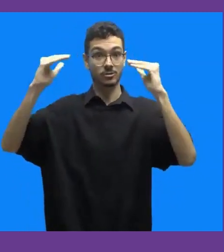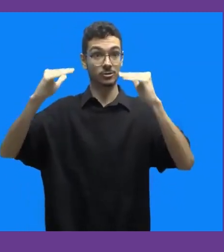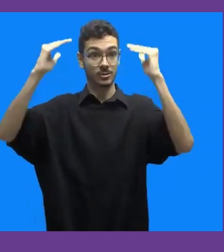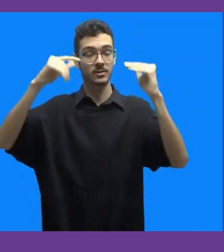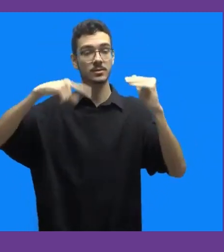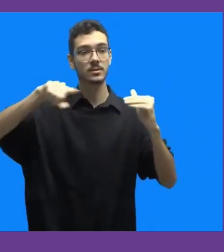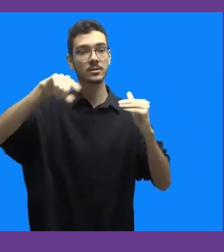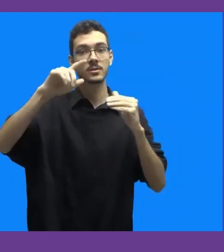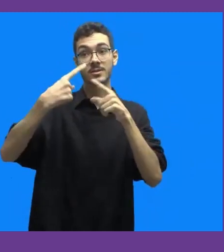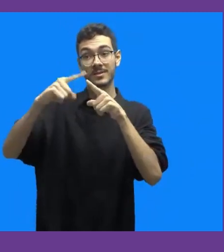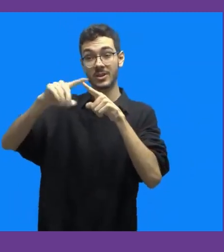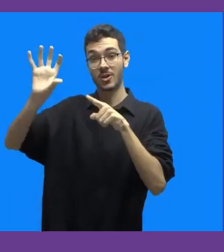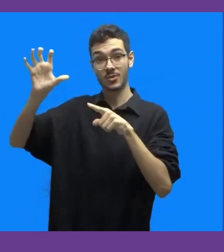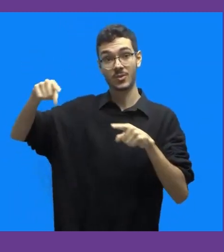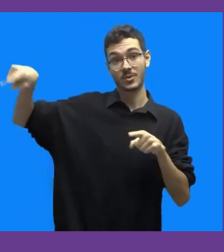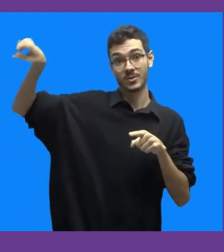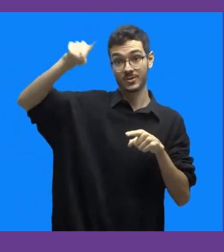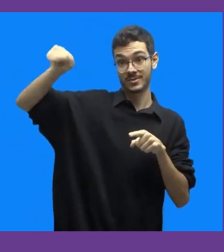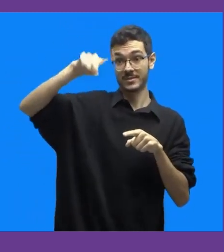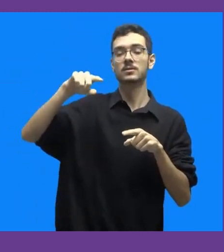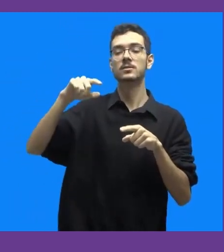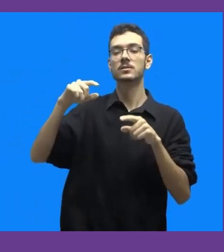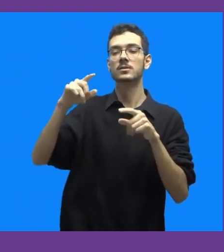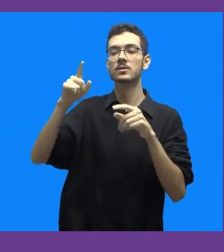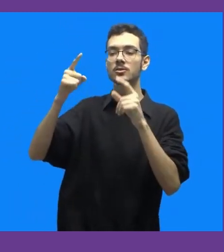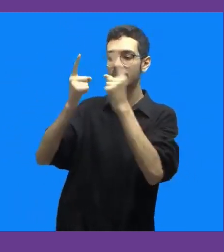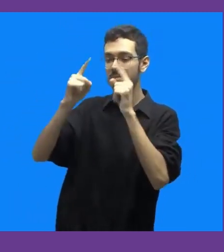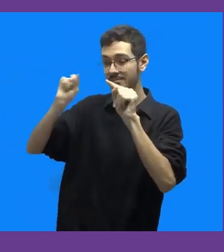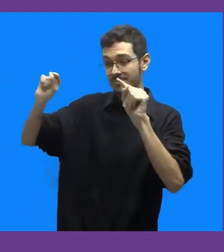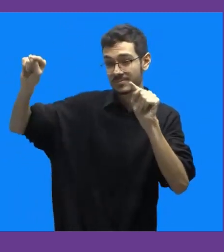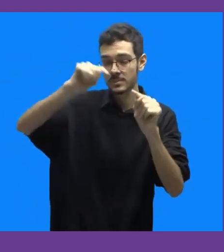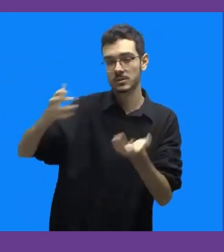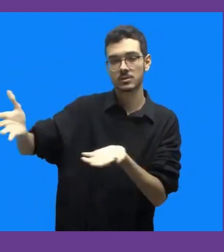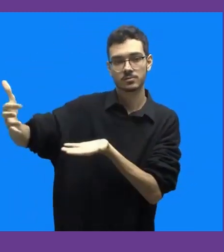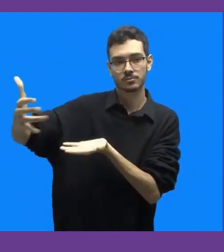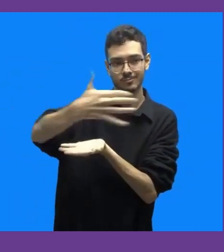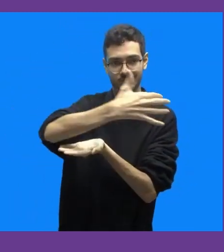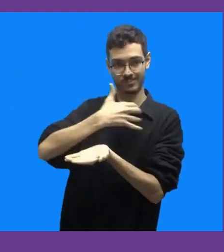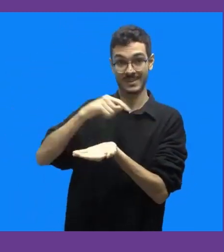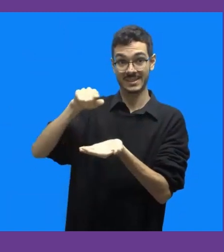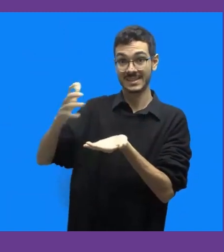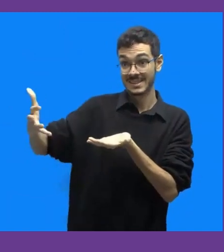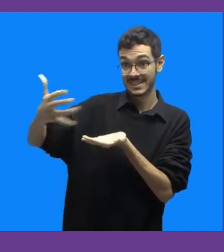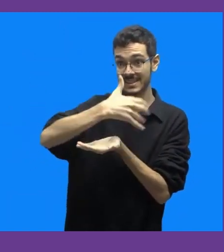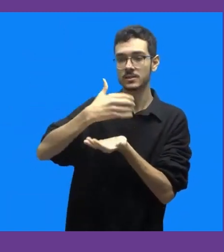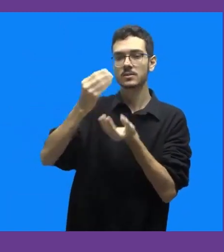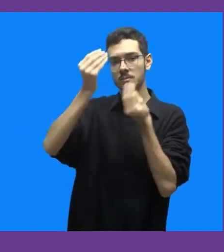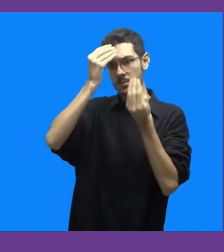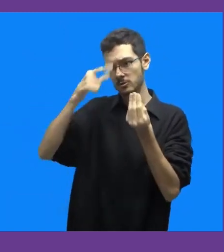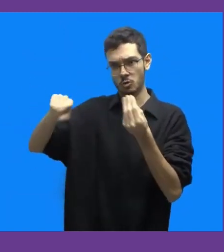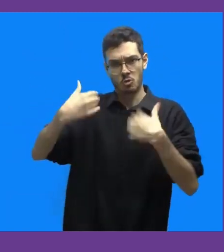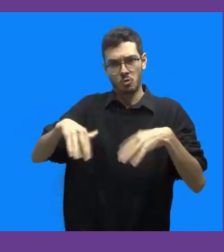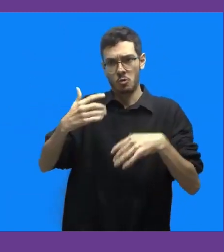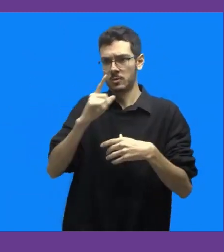We were lucky to have people in from all these different places and universities from all